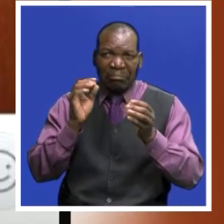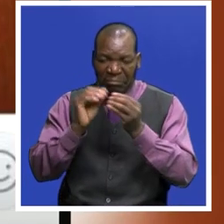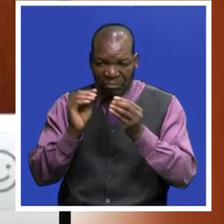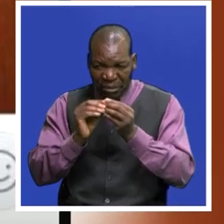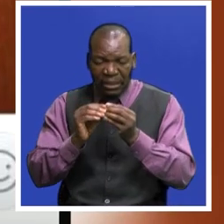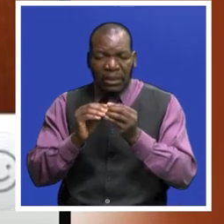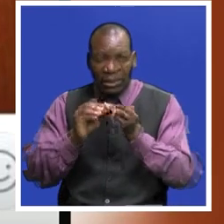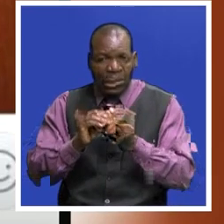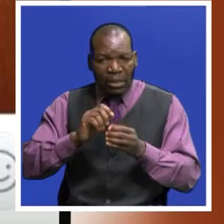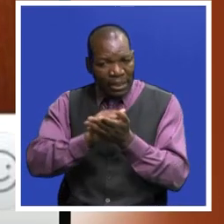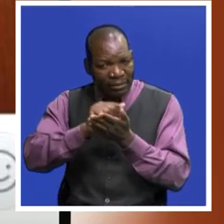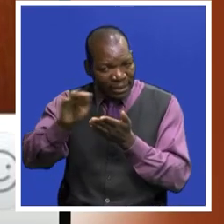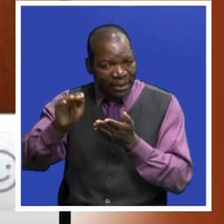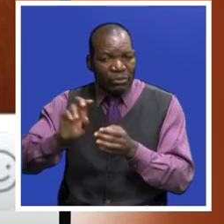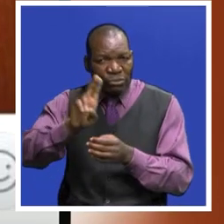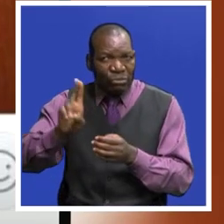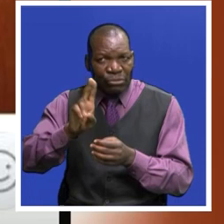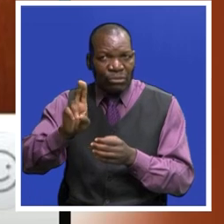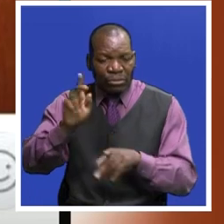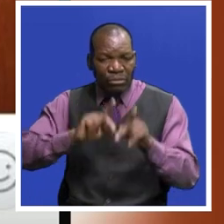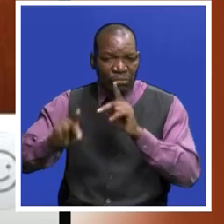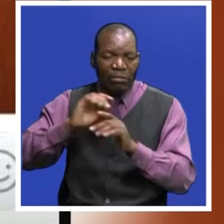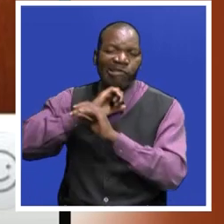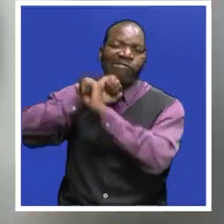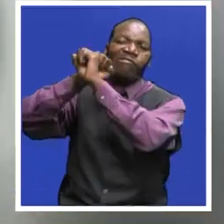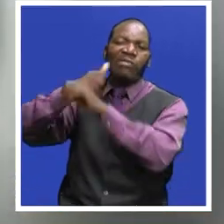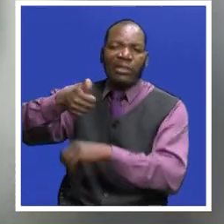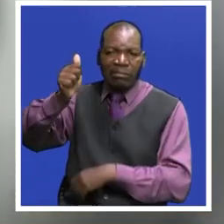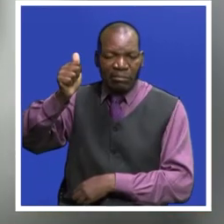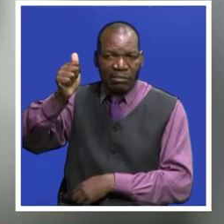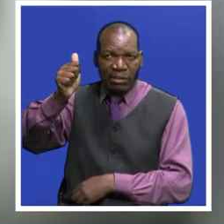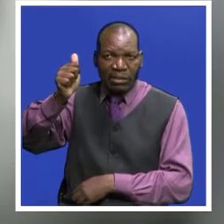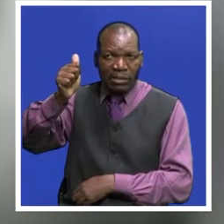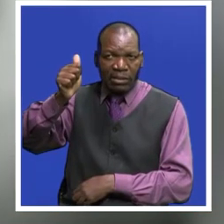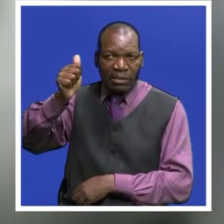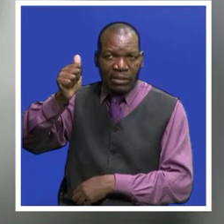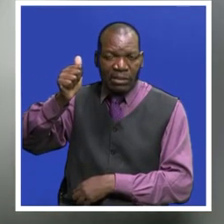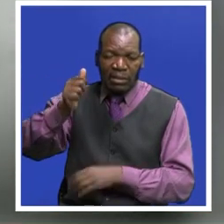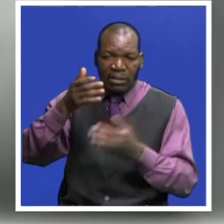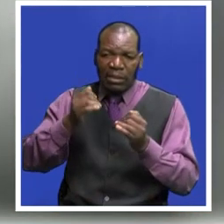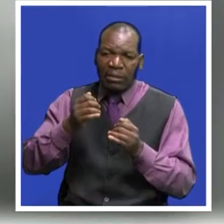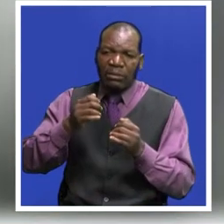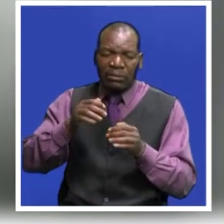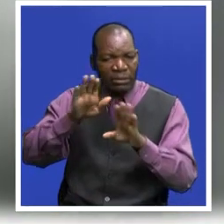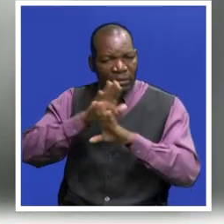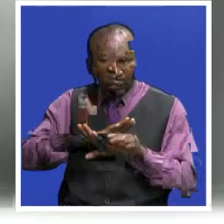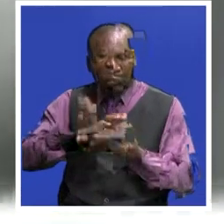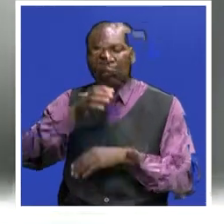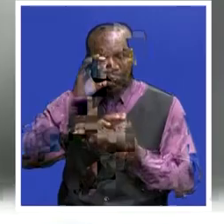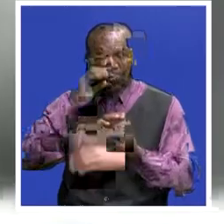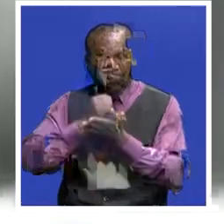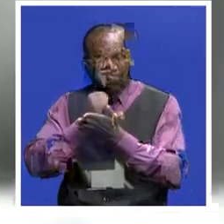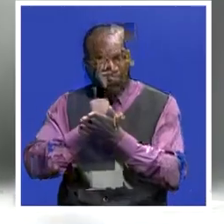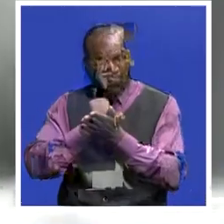such as DOOM allegedly being used by those taking their lives. Suicide has become common in Zambia in the